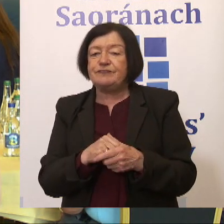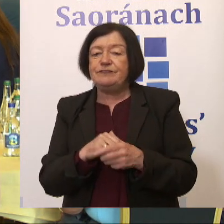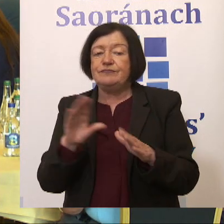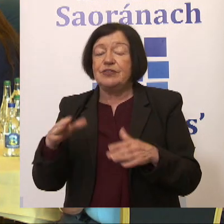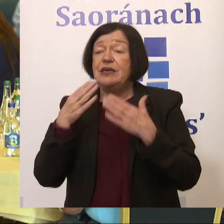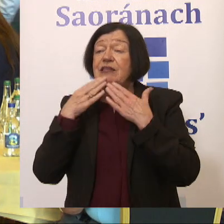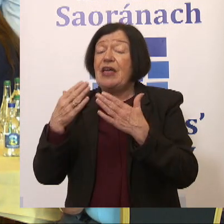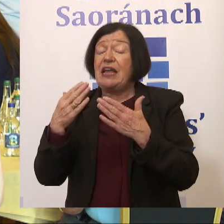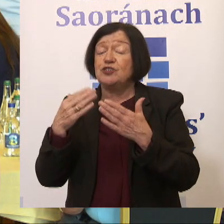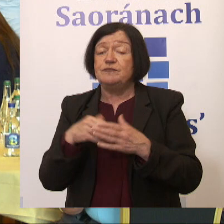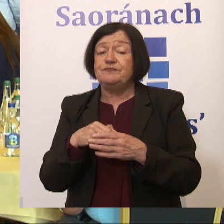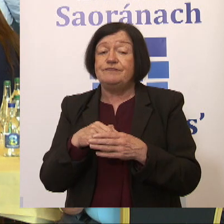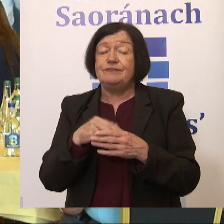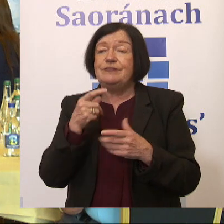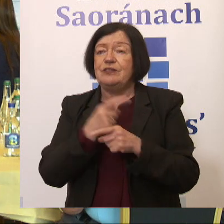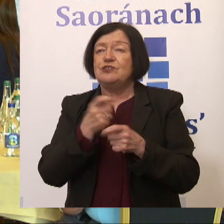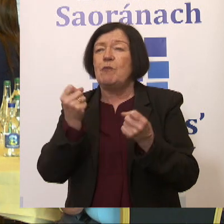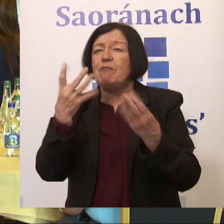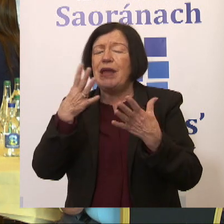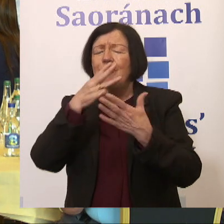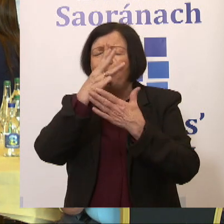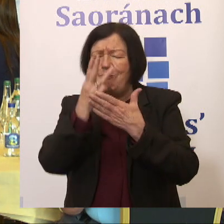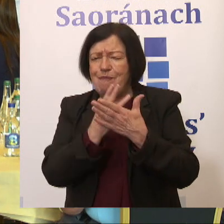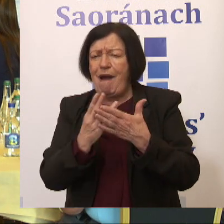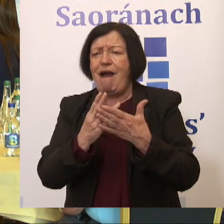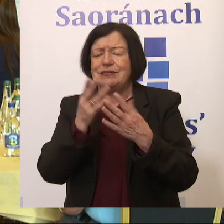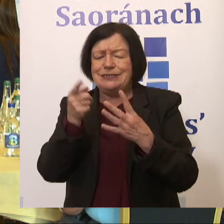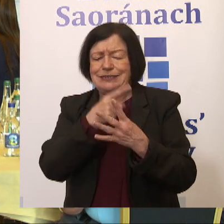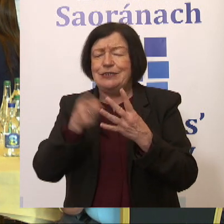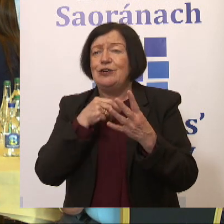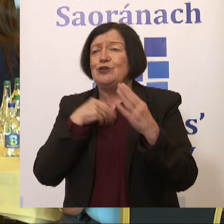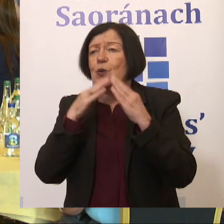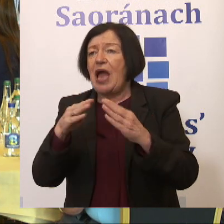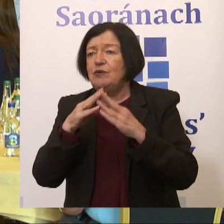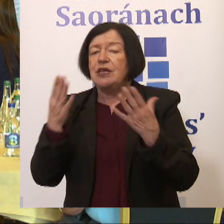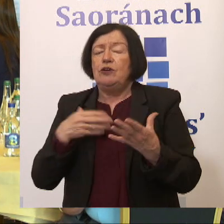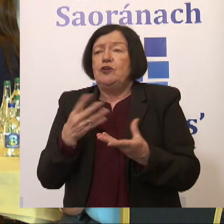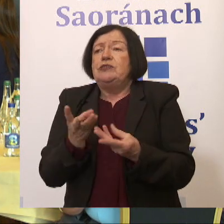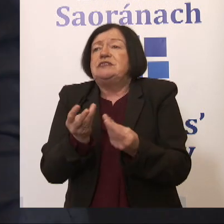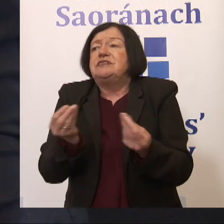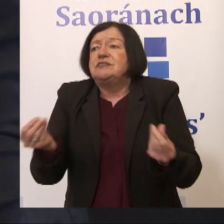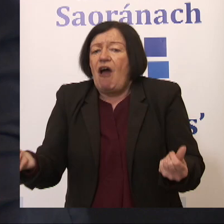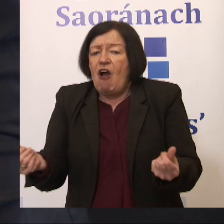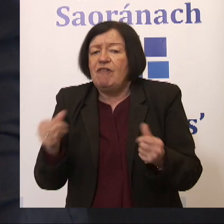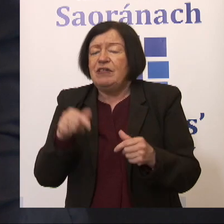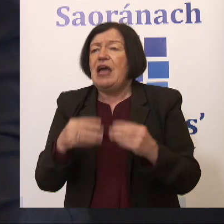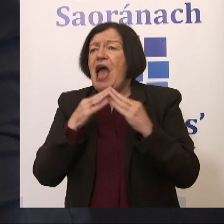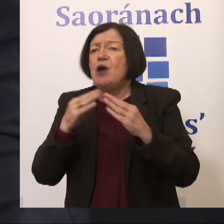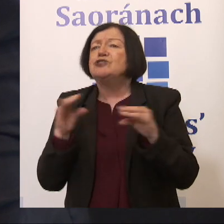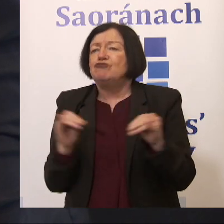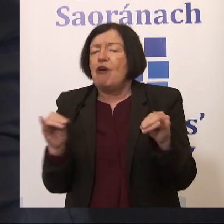for that. I suppose, look, there are so many aspects to housing and addressing the housing